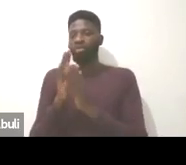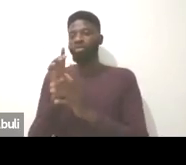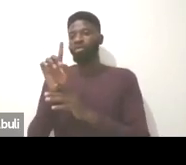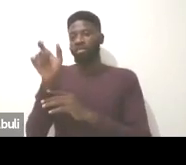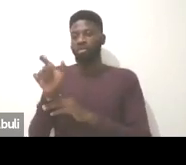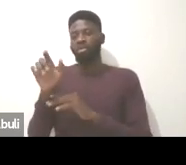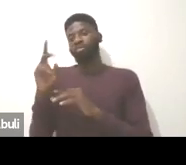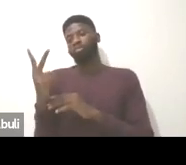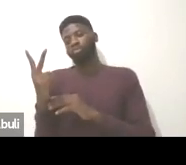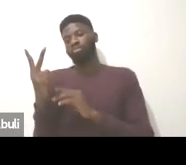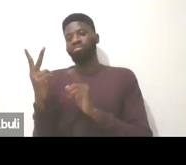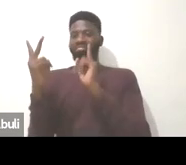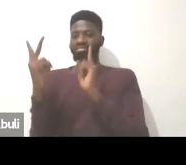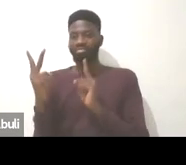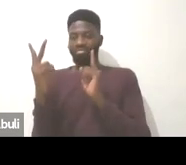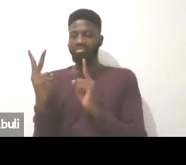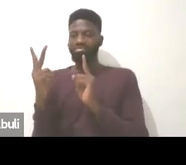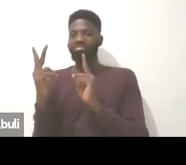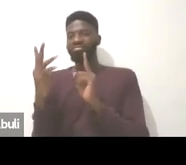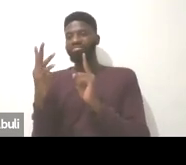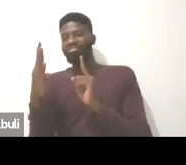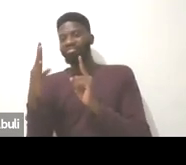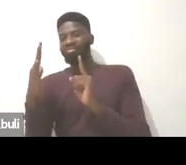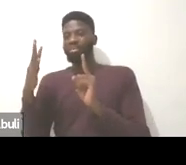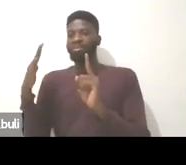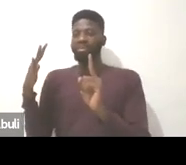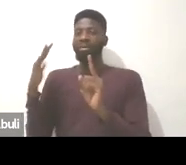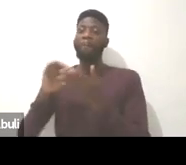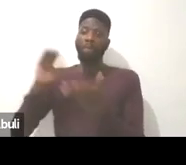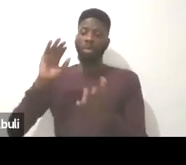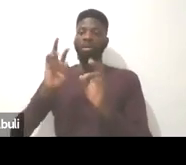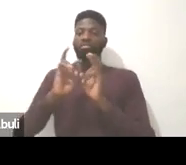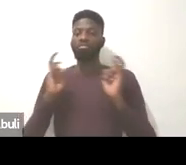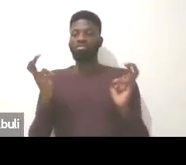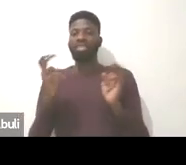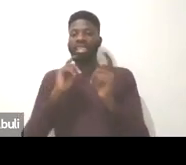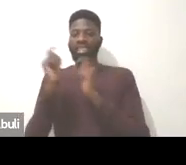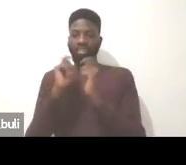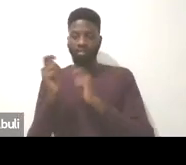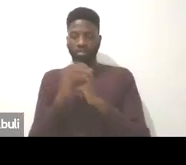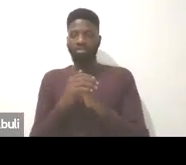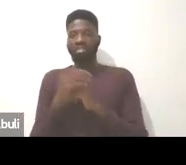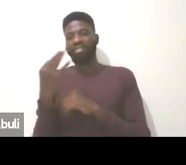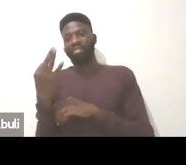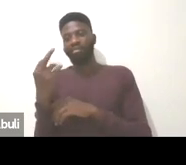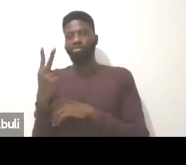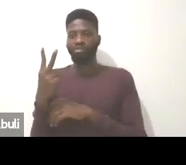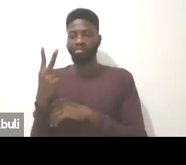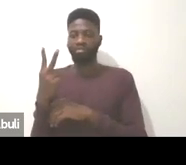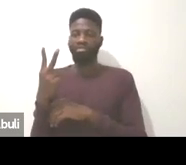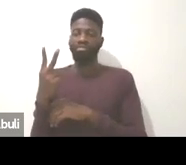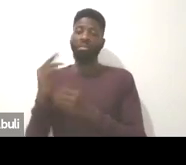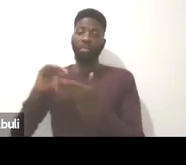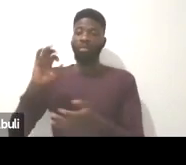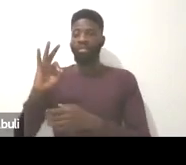two or more people. Most commonly, we have a panel interview having 3 people or 2 people. Mostly it's